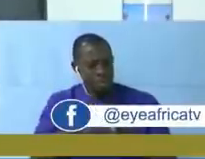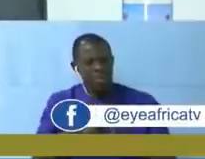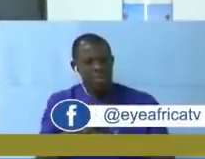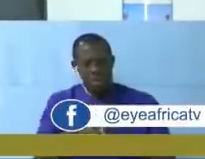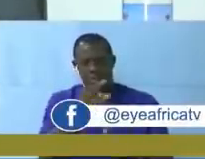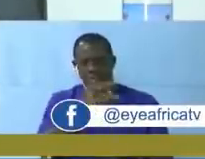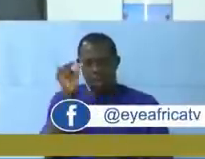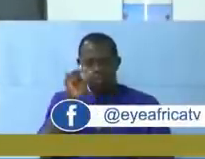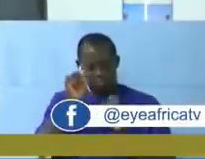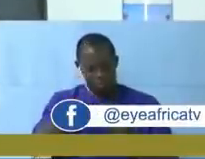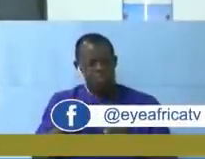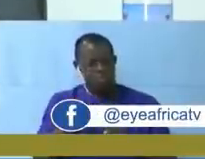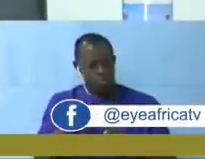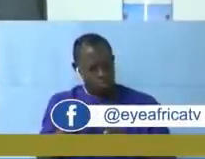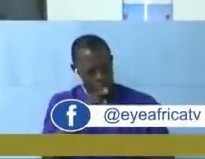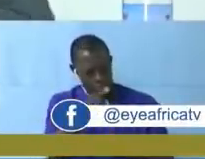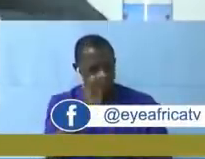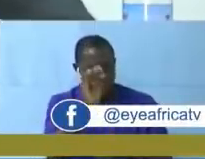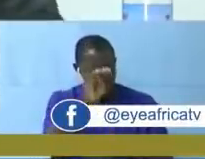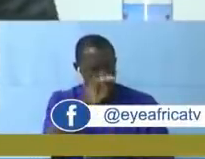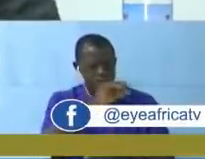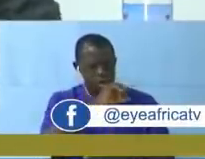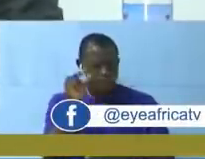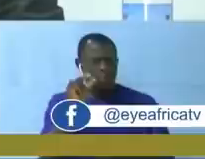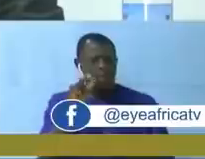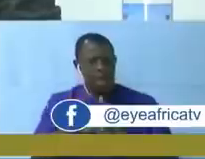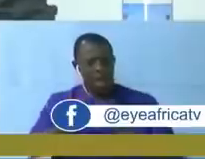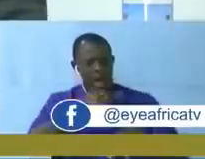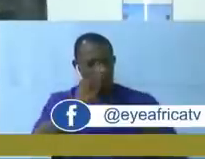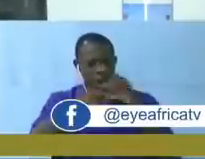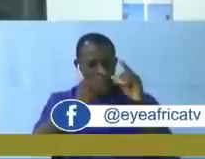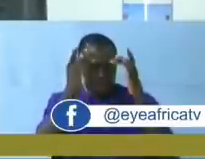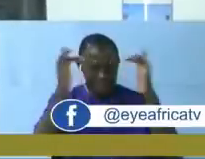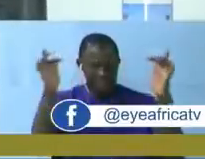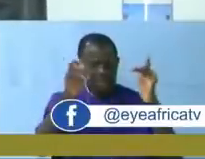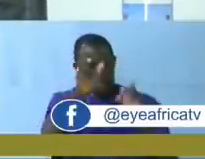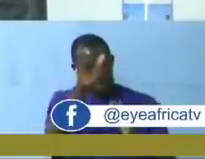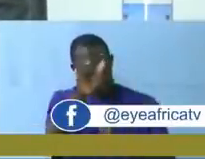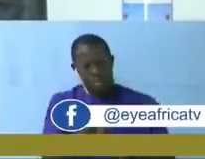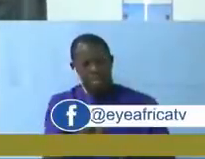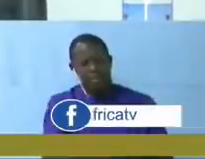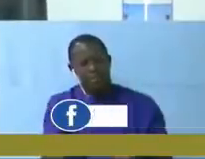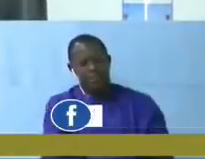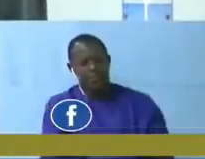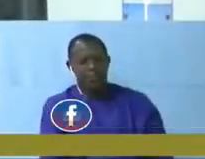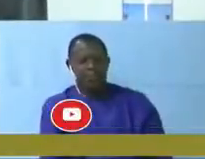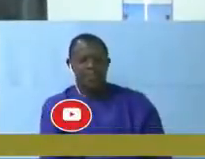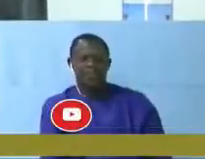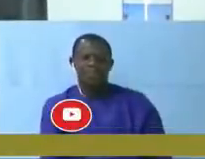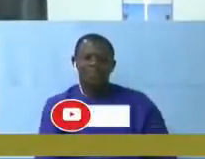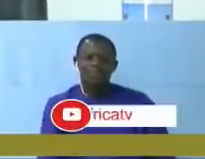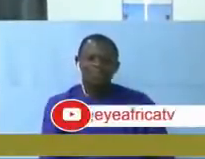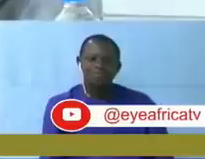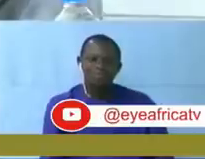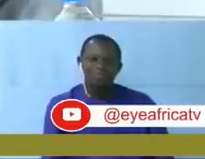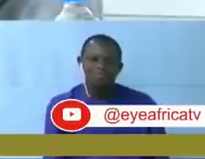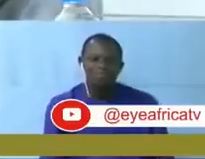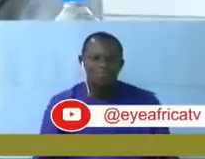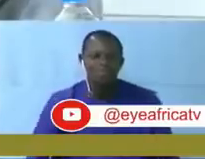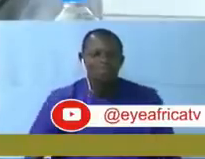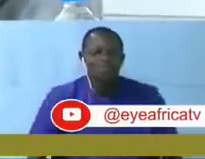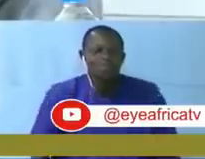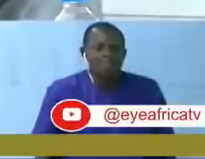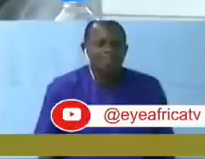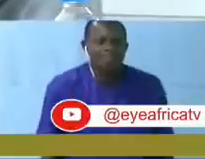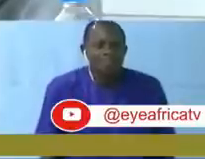fit you. Hey, nyabu feke ne chie ne anam lawa u dina anda akio wa anam binyu toluni gahamne nyunge gesto ko hamne